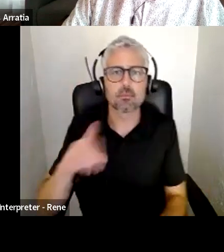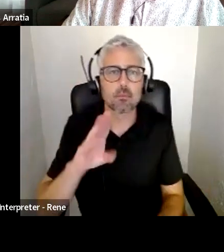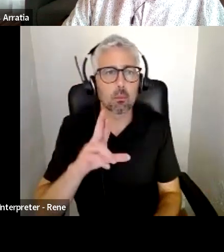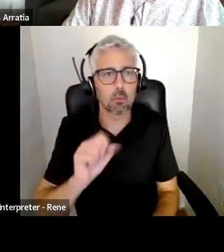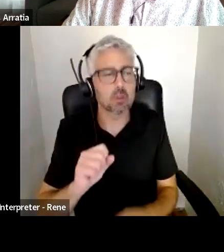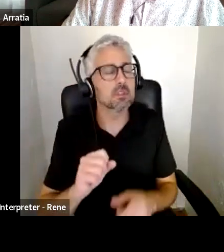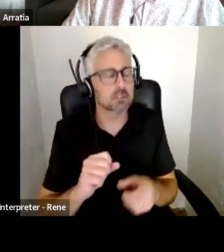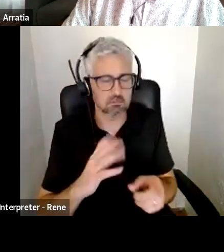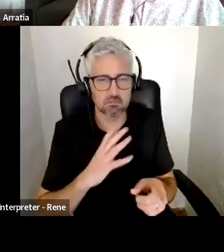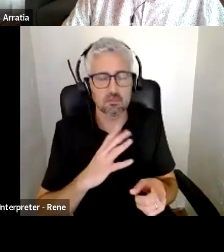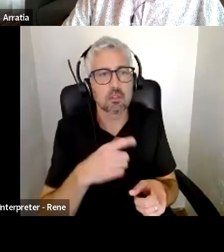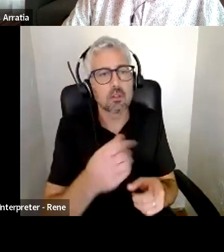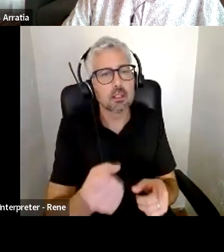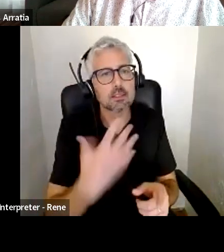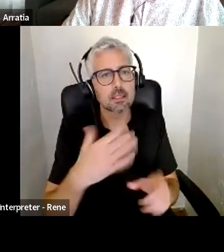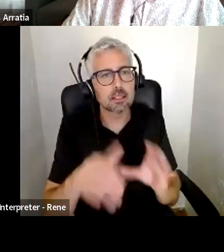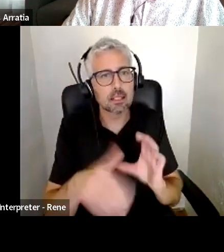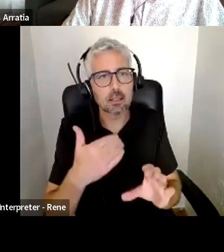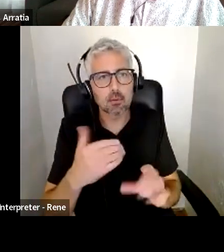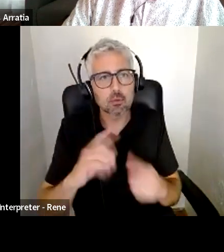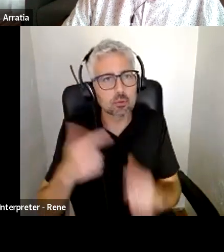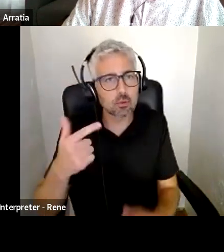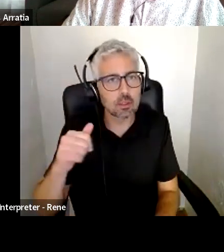those questions email to the